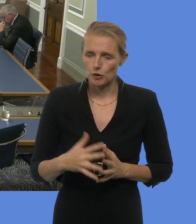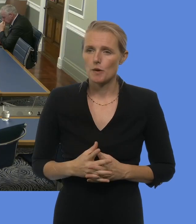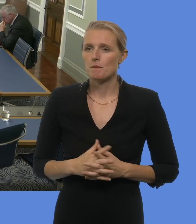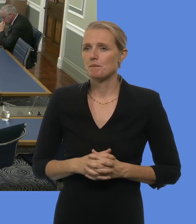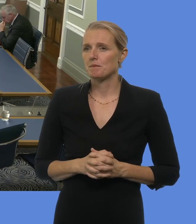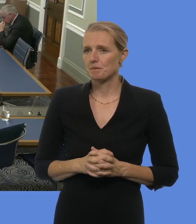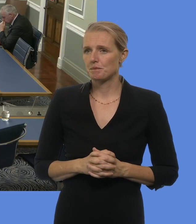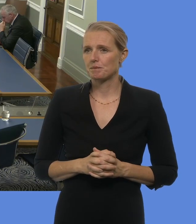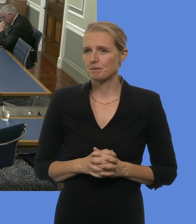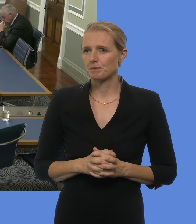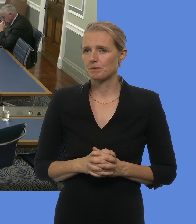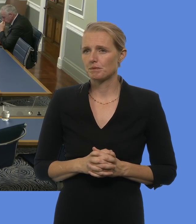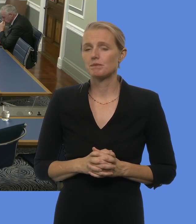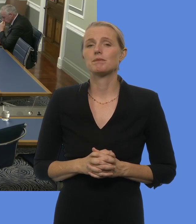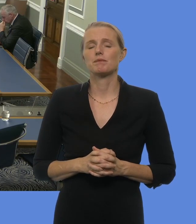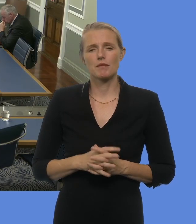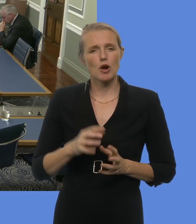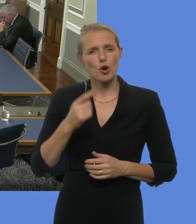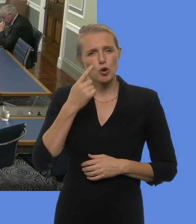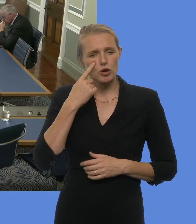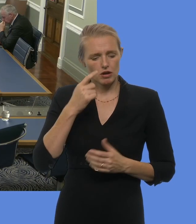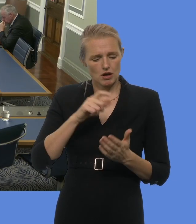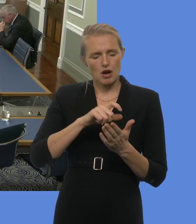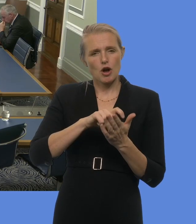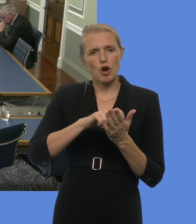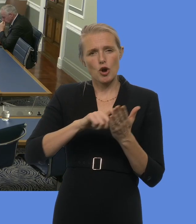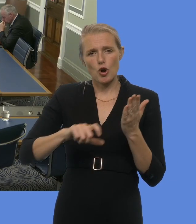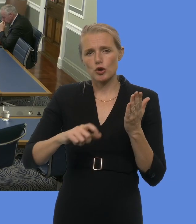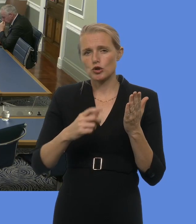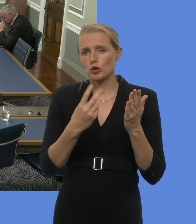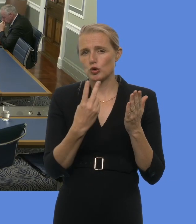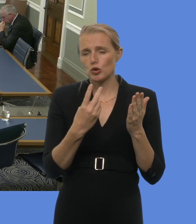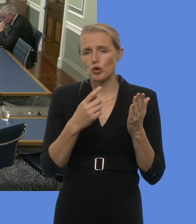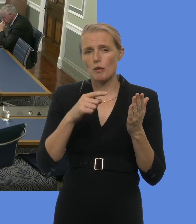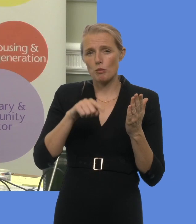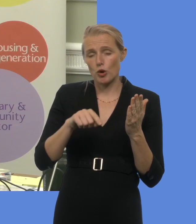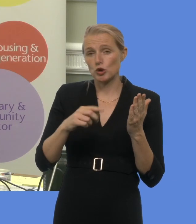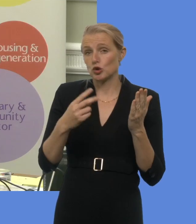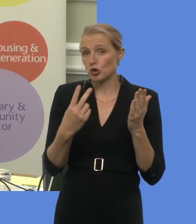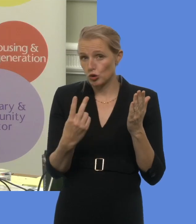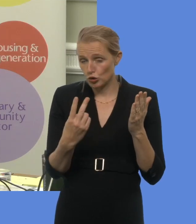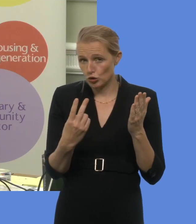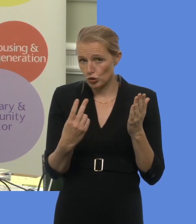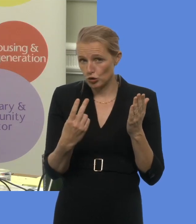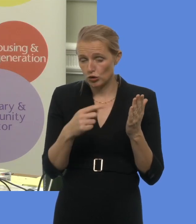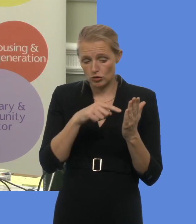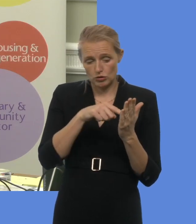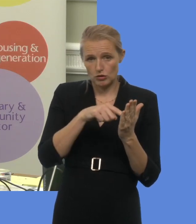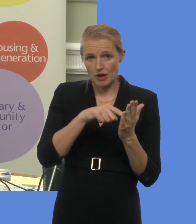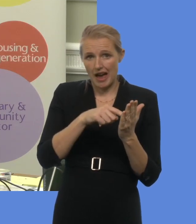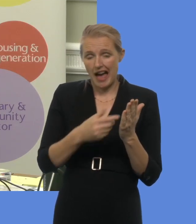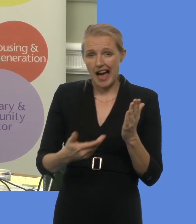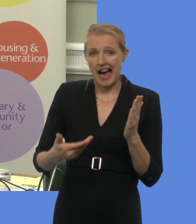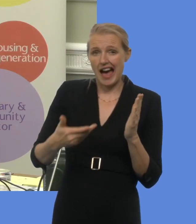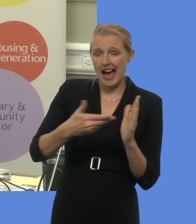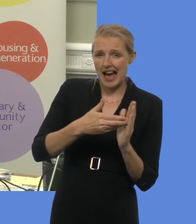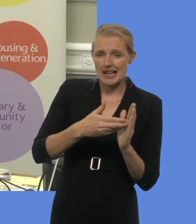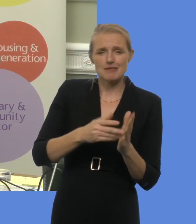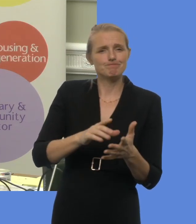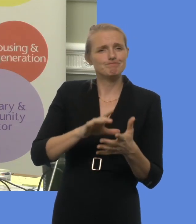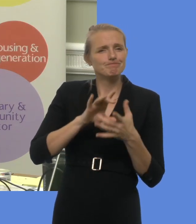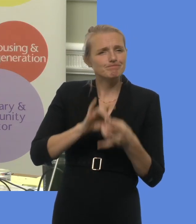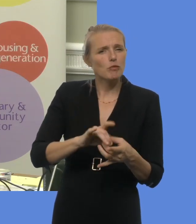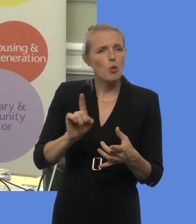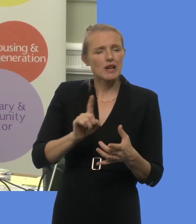Okay, and also in clause 2, so 2.2, to add the prevention of